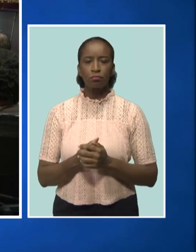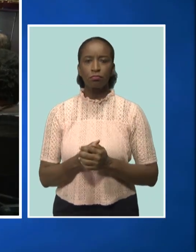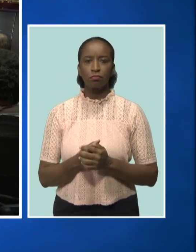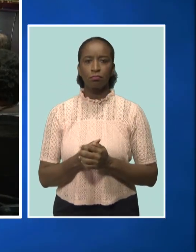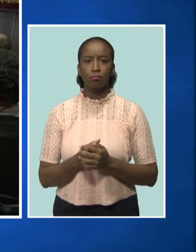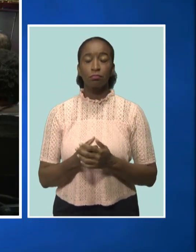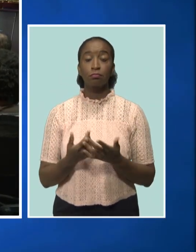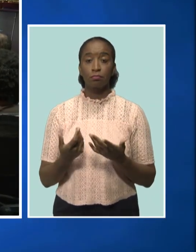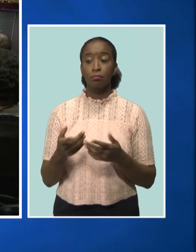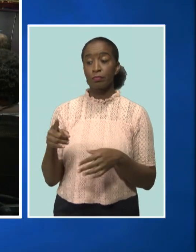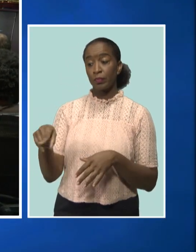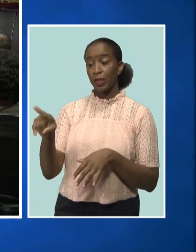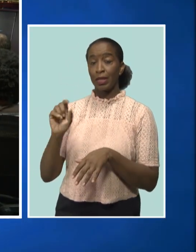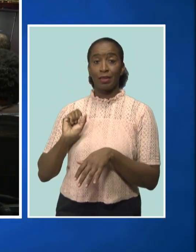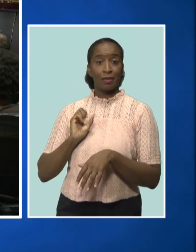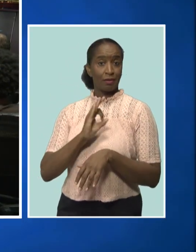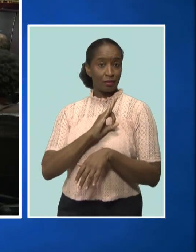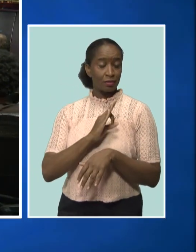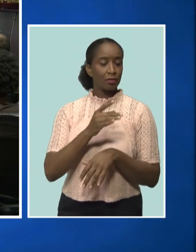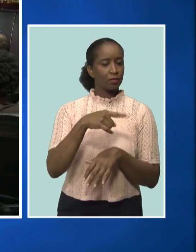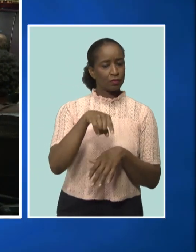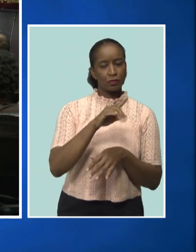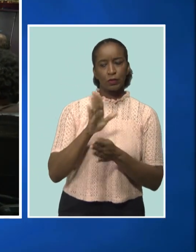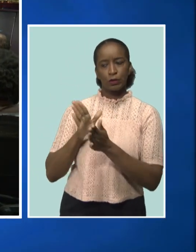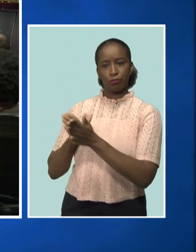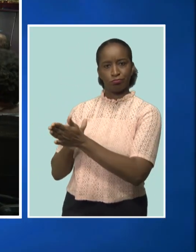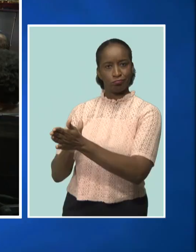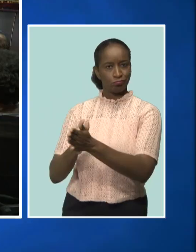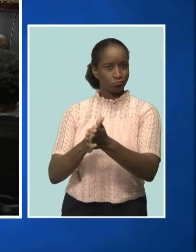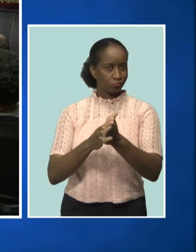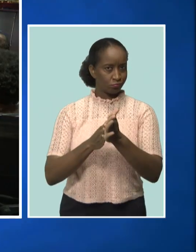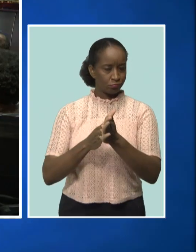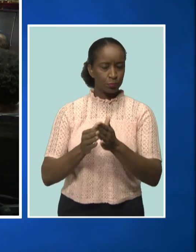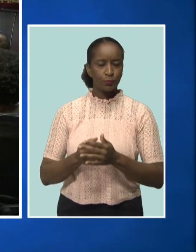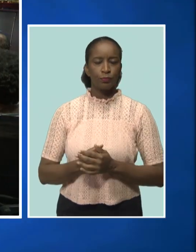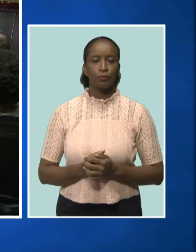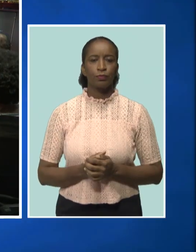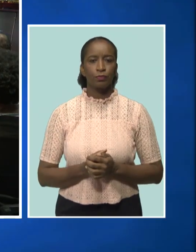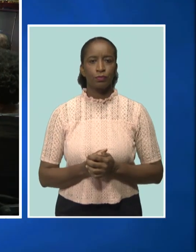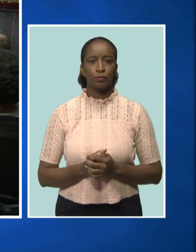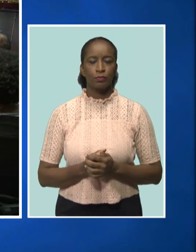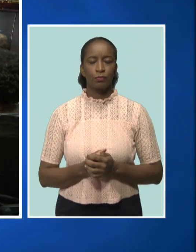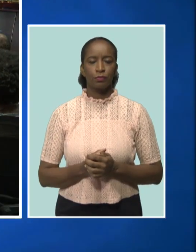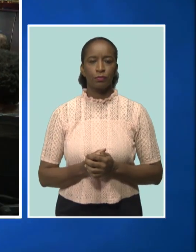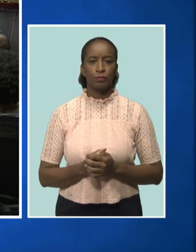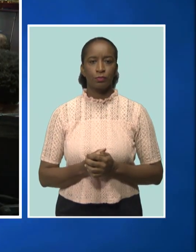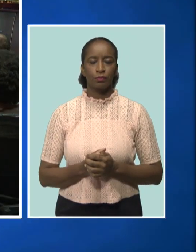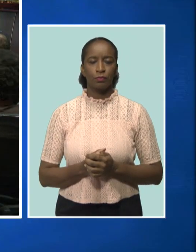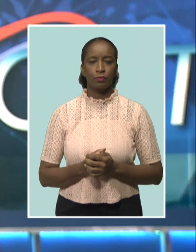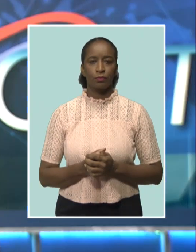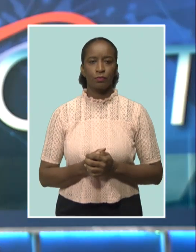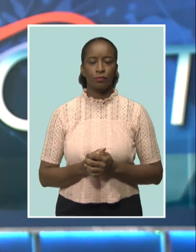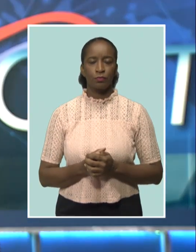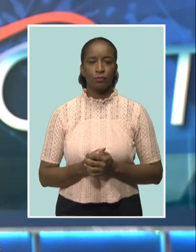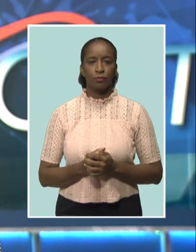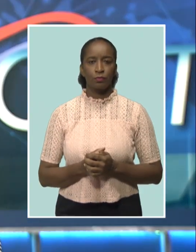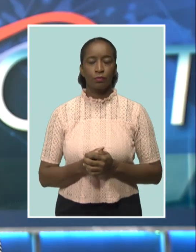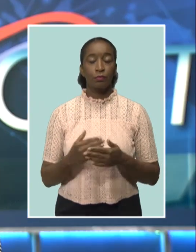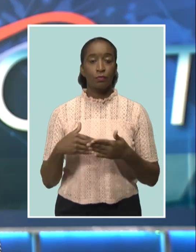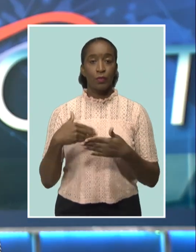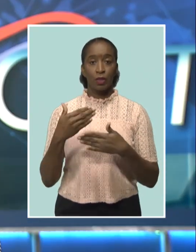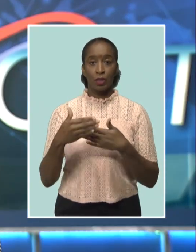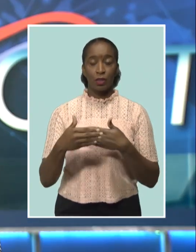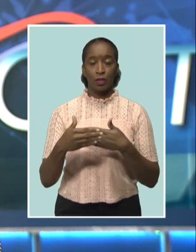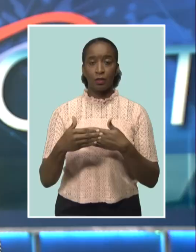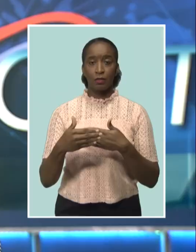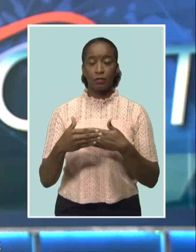for the staff of the airport and of the resource persons. Trevor Thorpe, CBC News. Coming up after